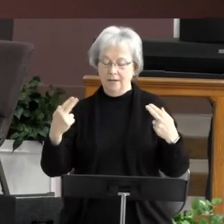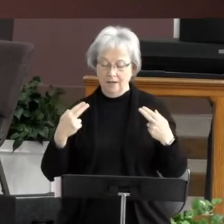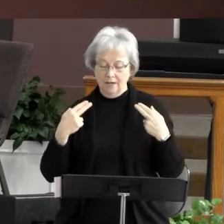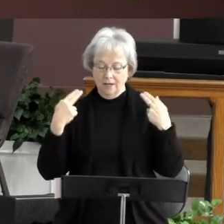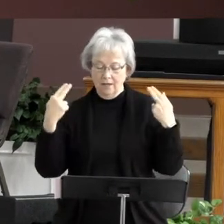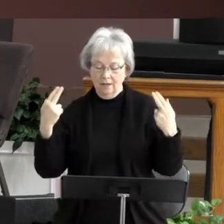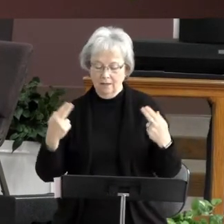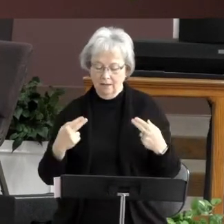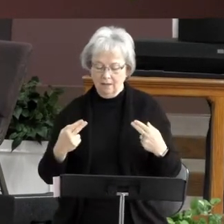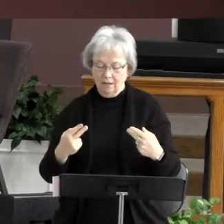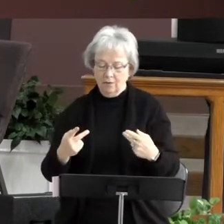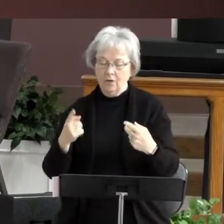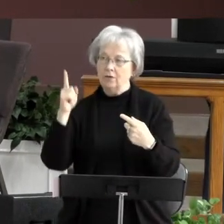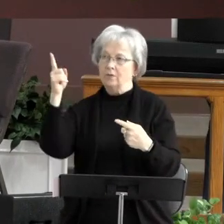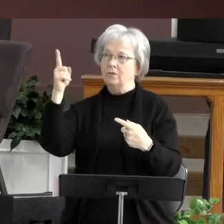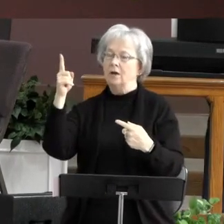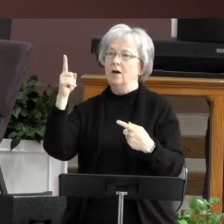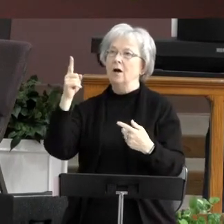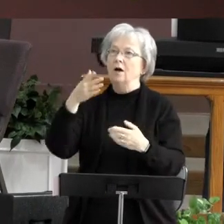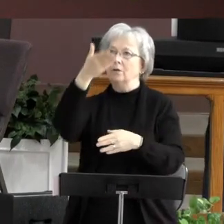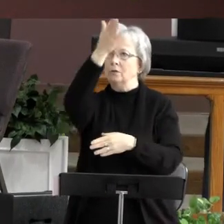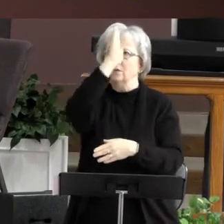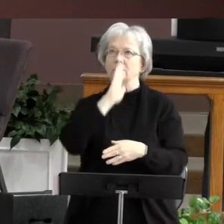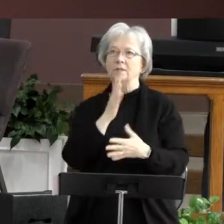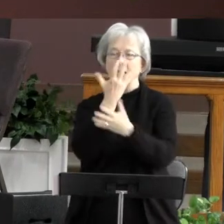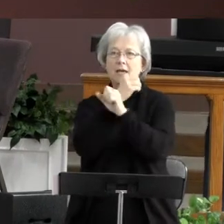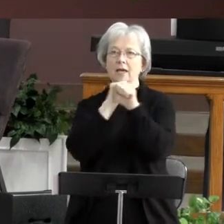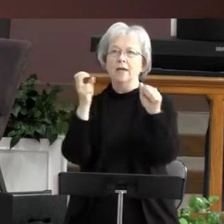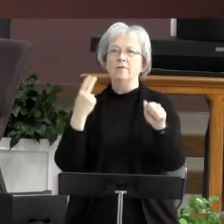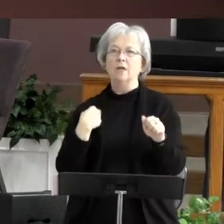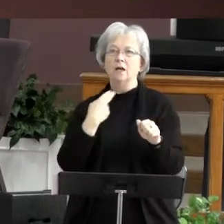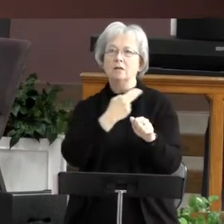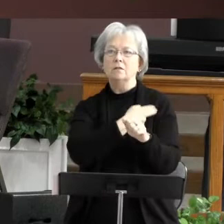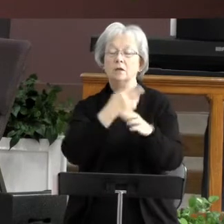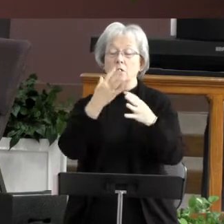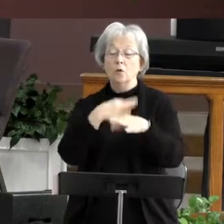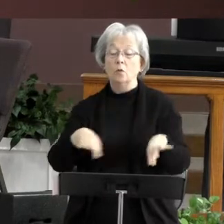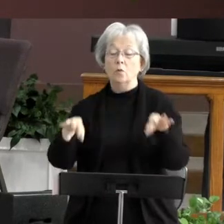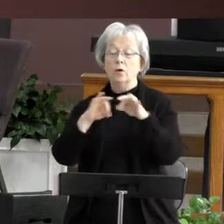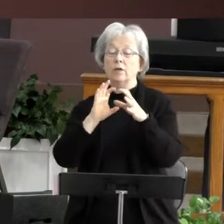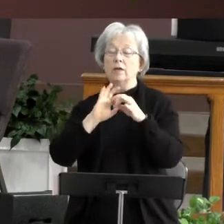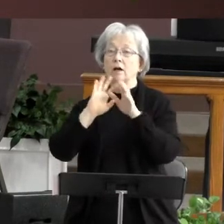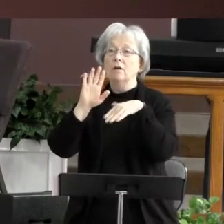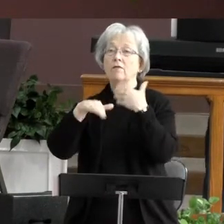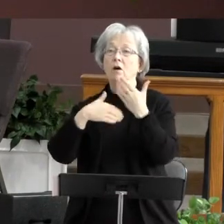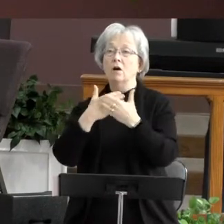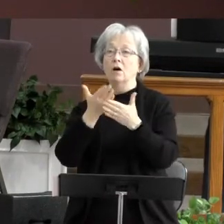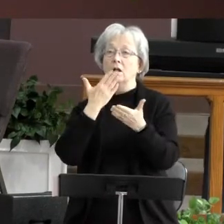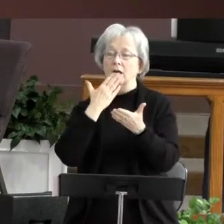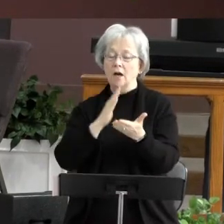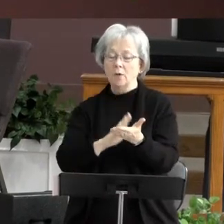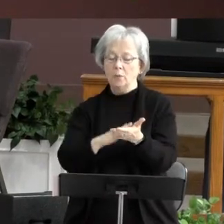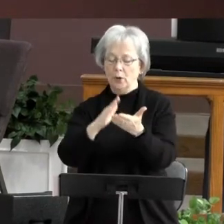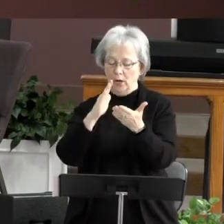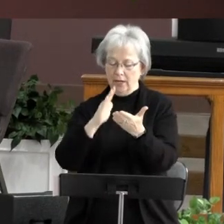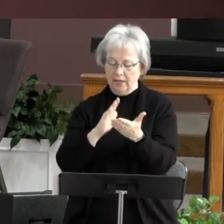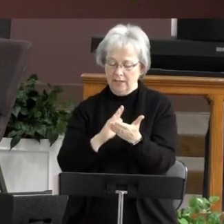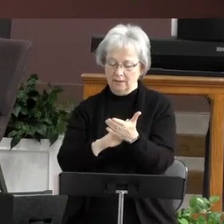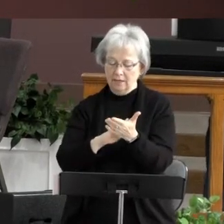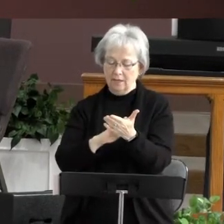Hosanna. You are the God who saves us, worthy of all our